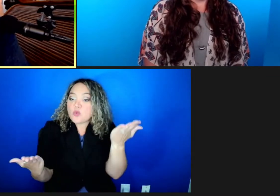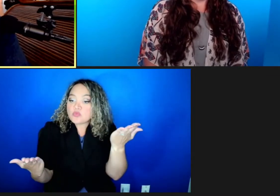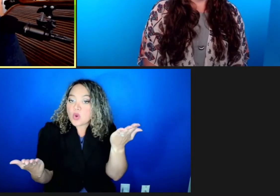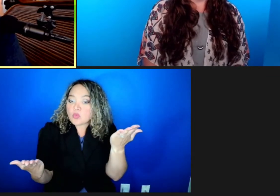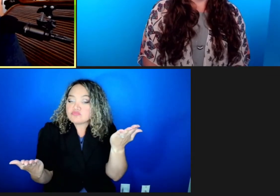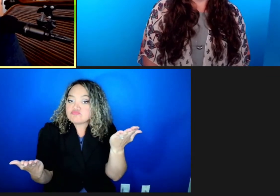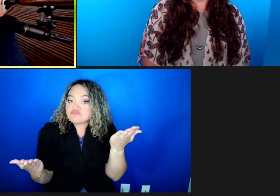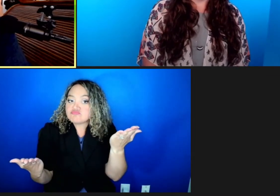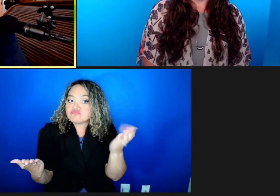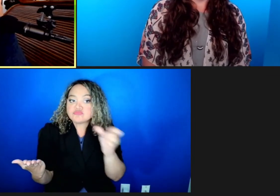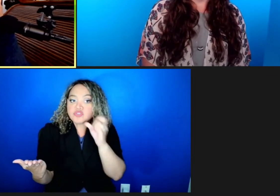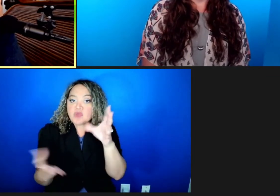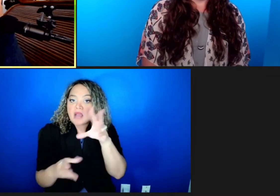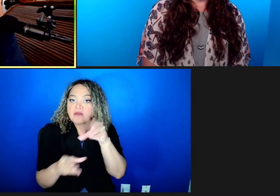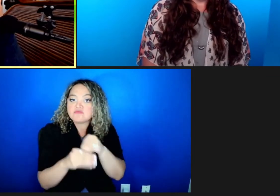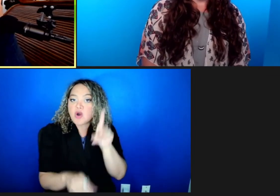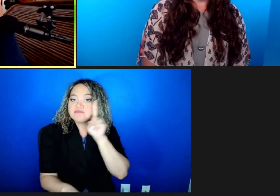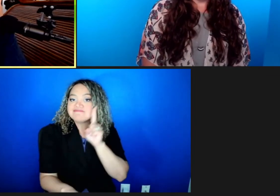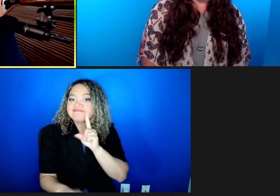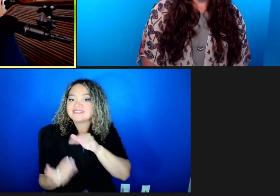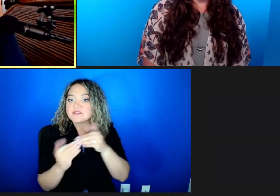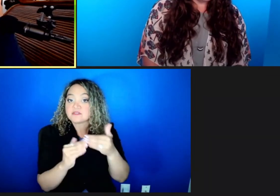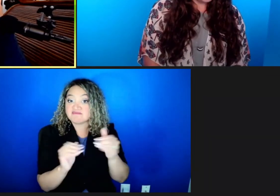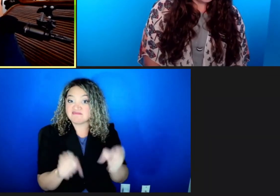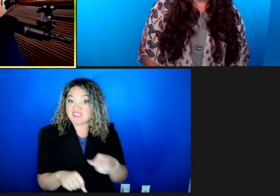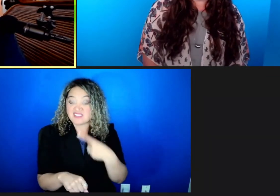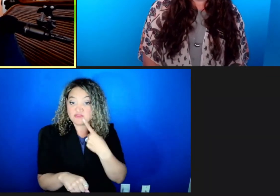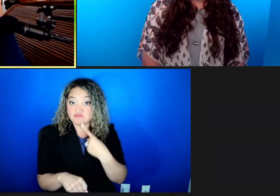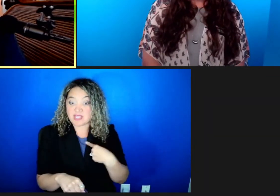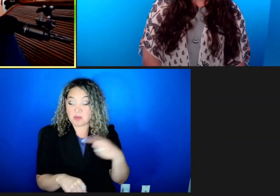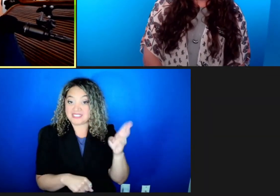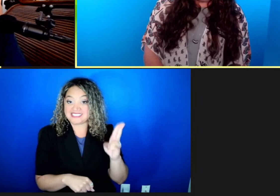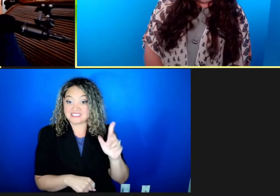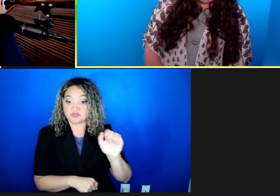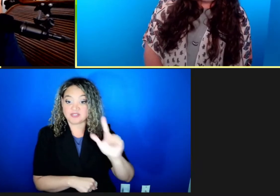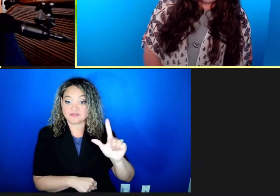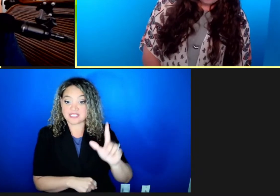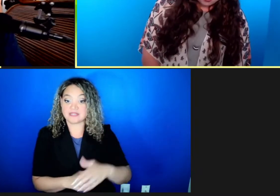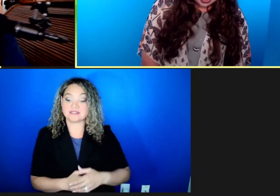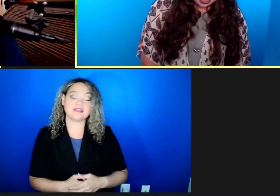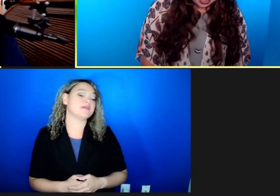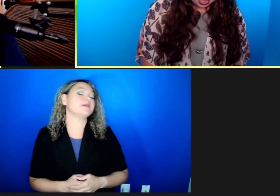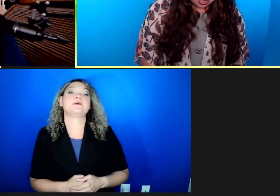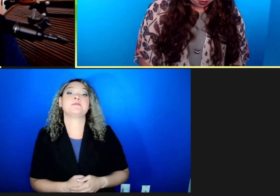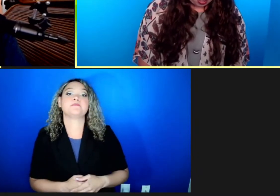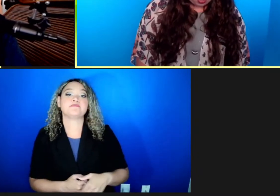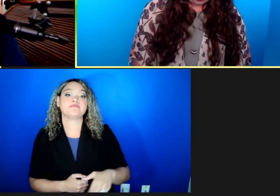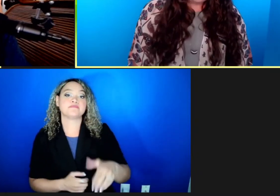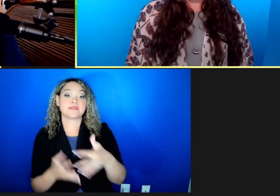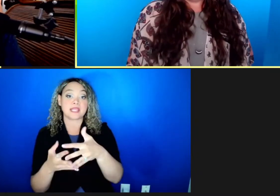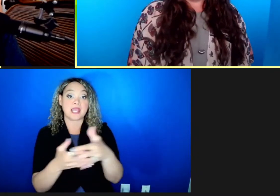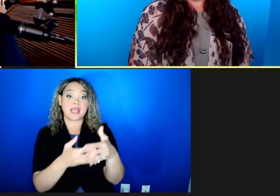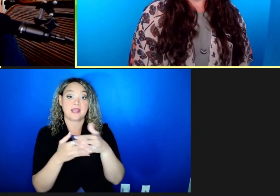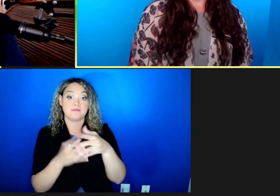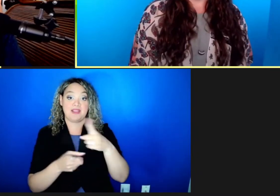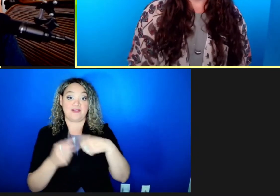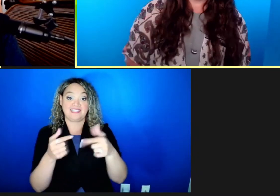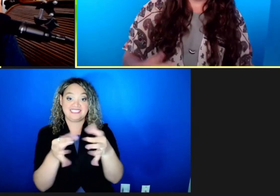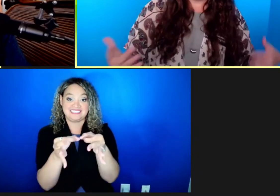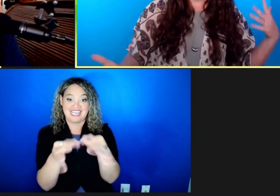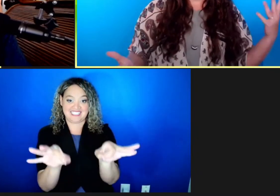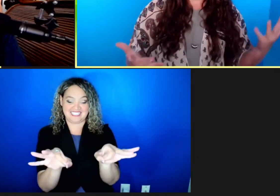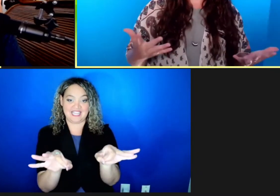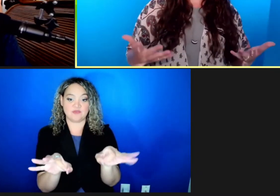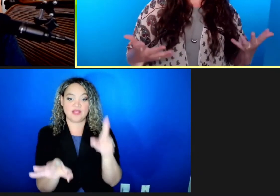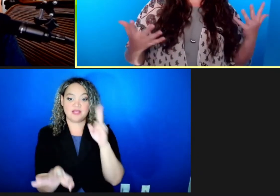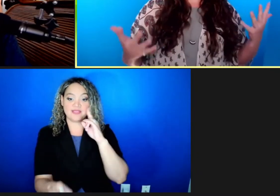of deafness, tell us about the history of ASL. Well, American Sign Language is